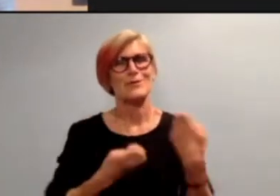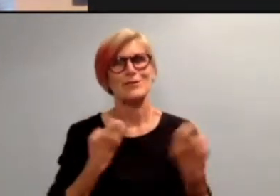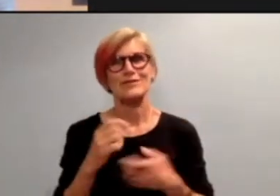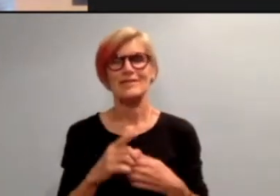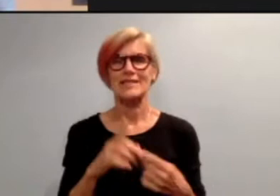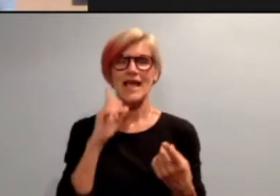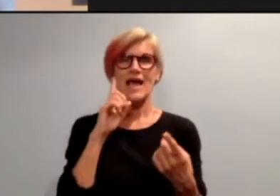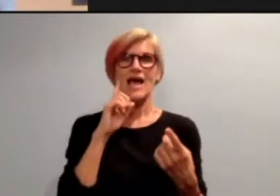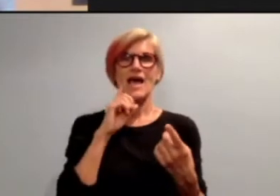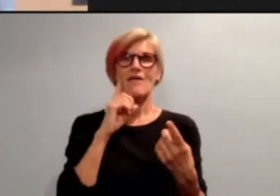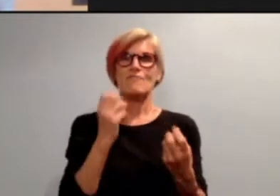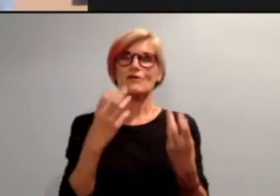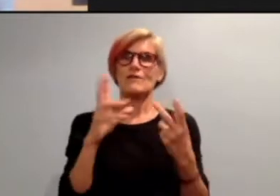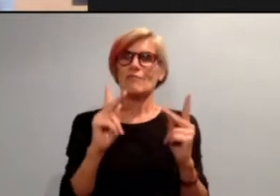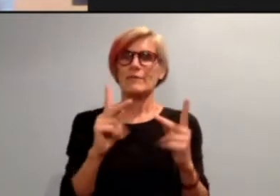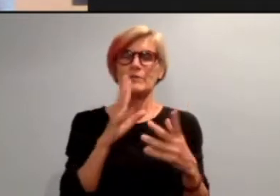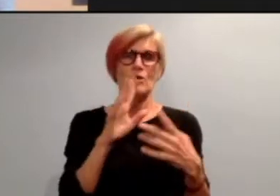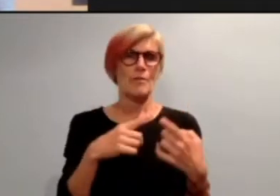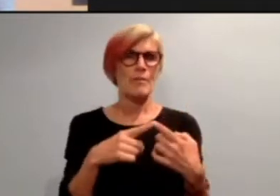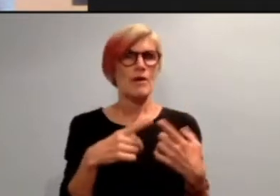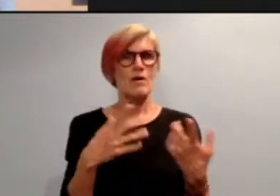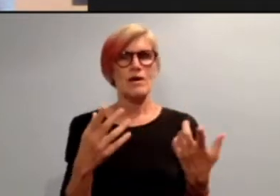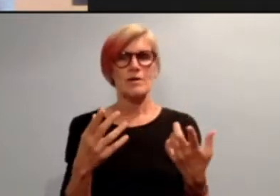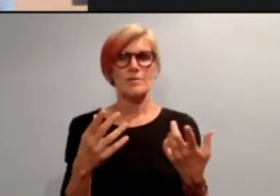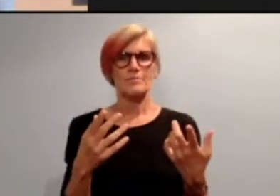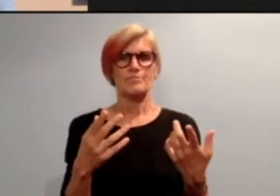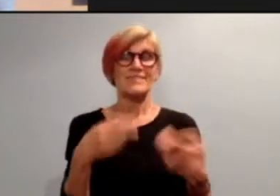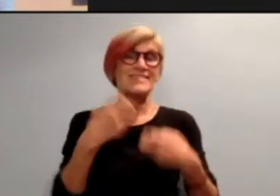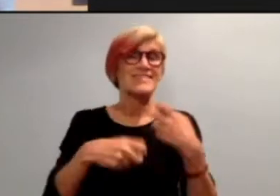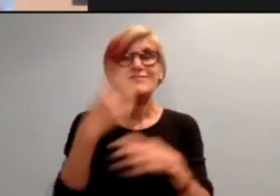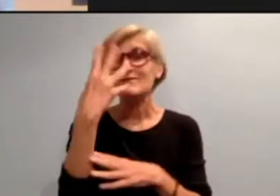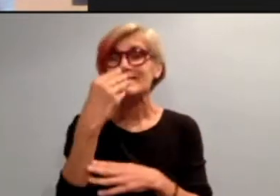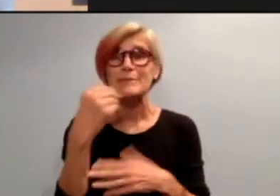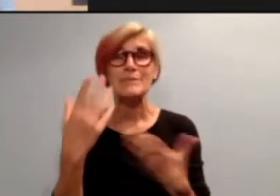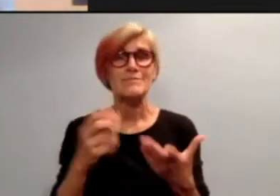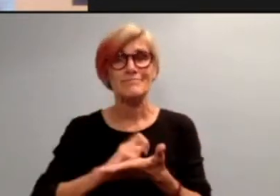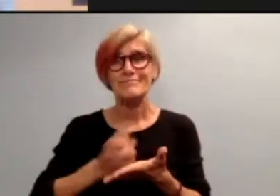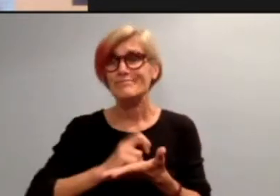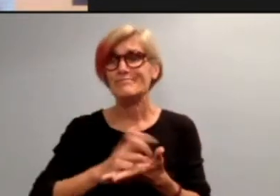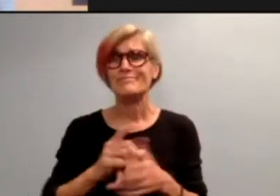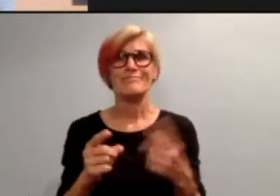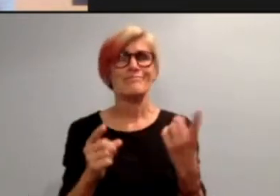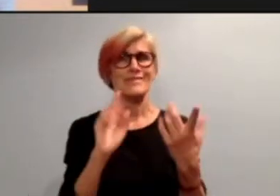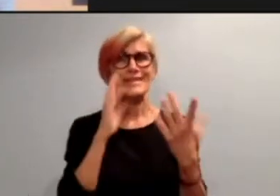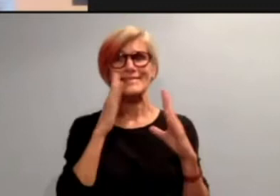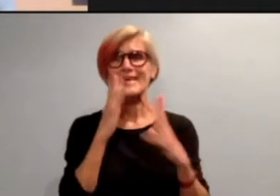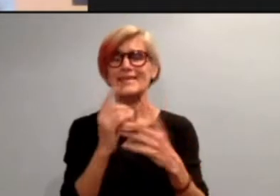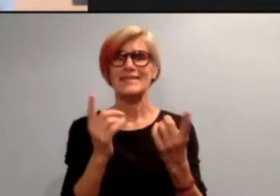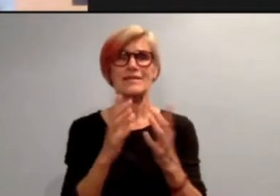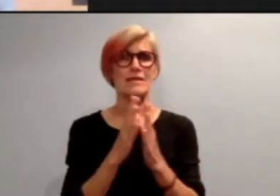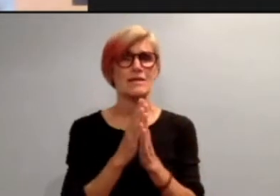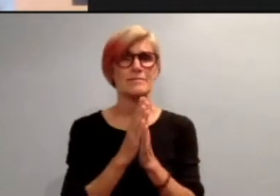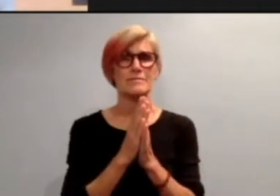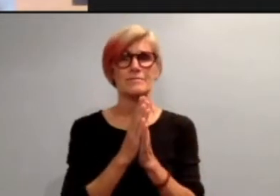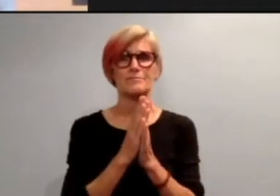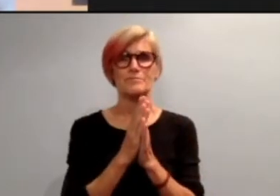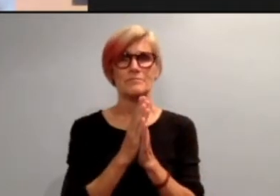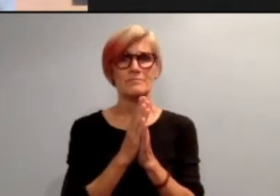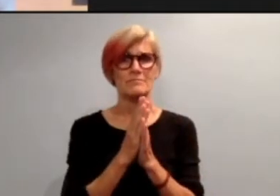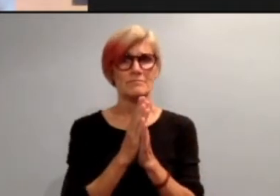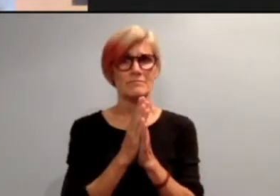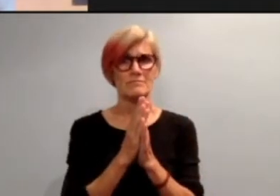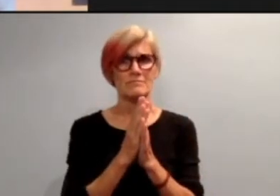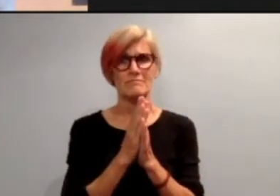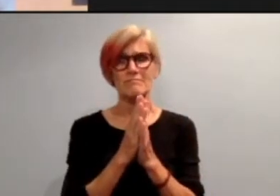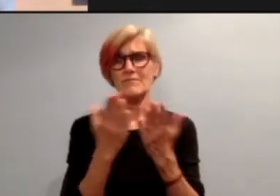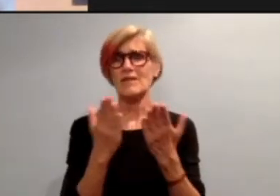about challenges sleeping, anxiety. People have bouts of